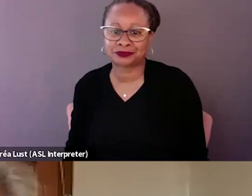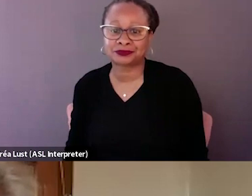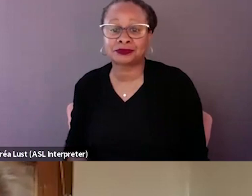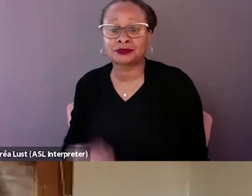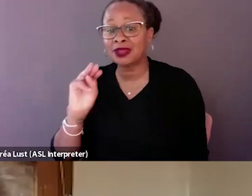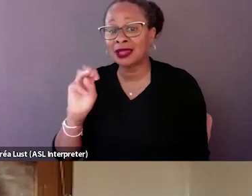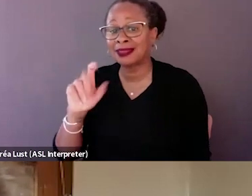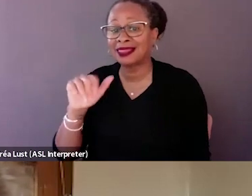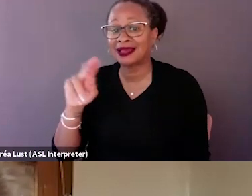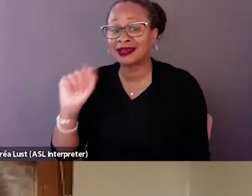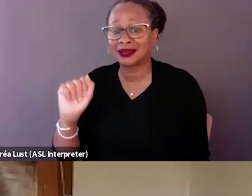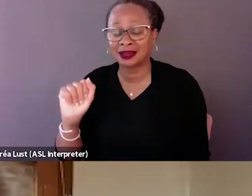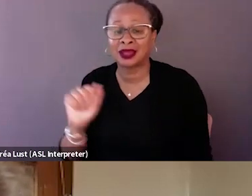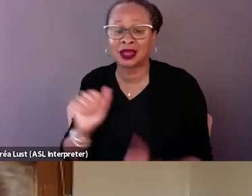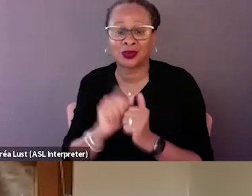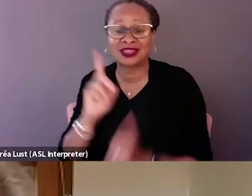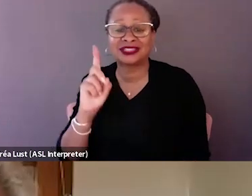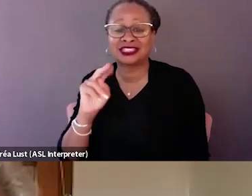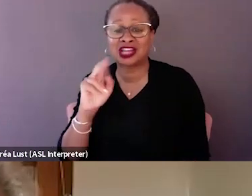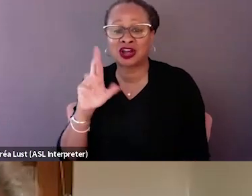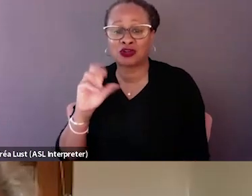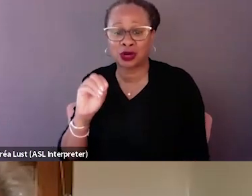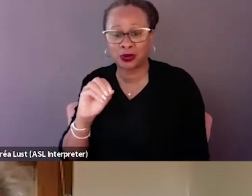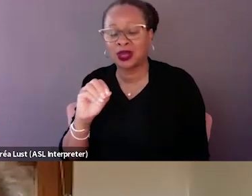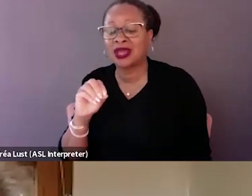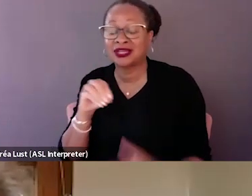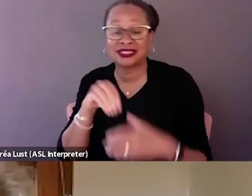Malena with Tenorio is in the sky with